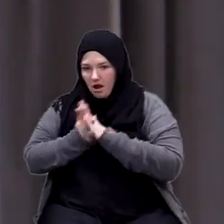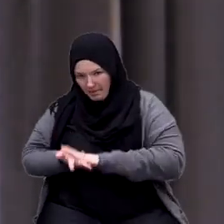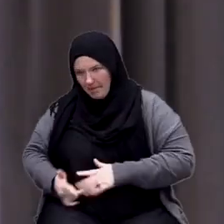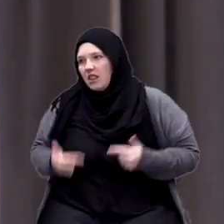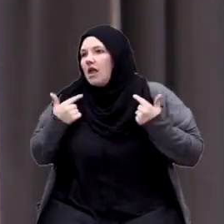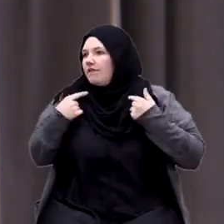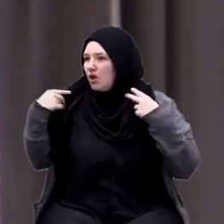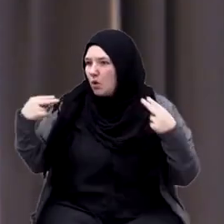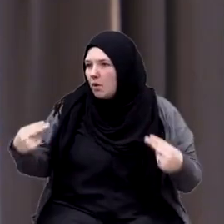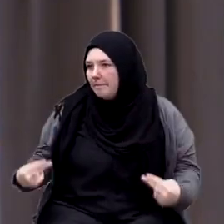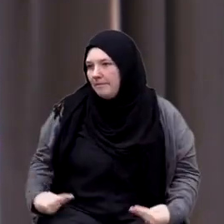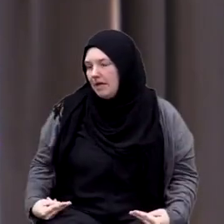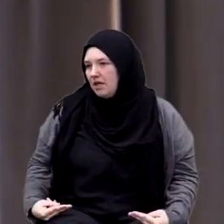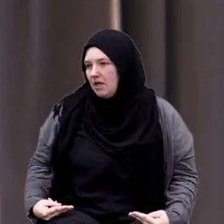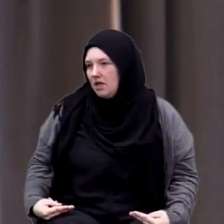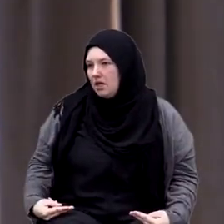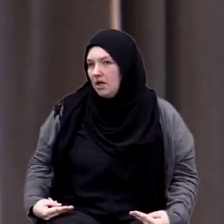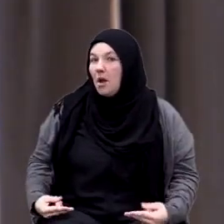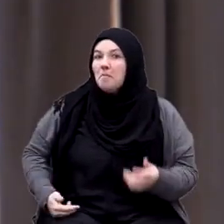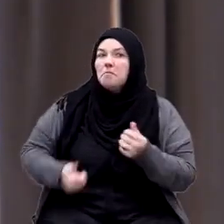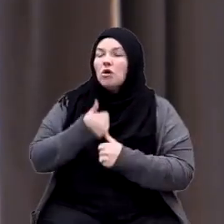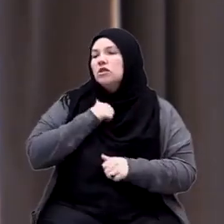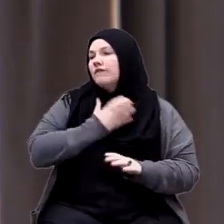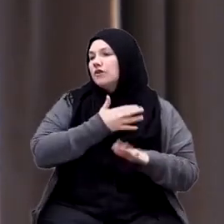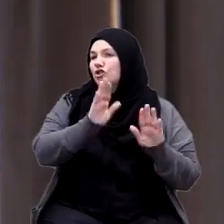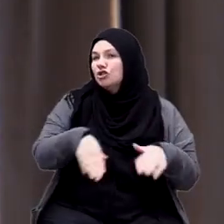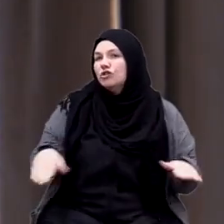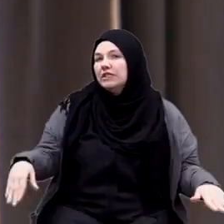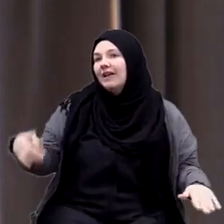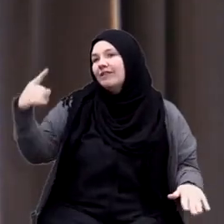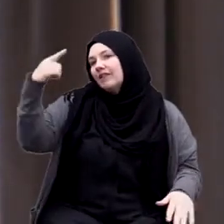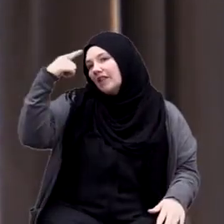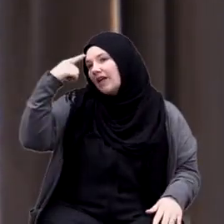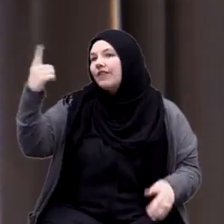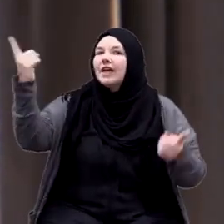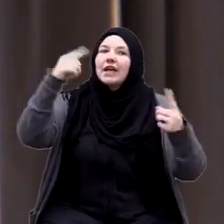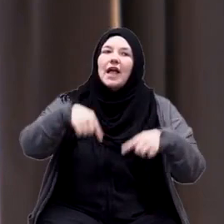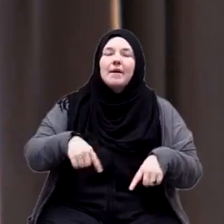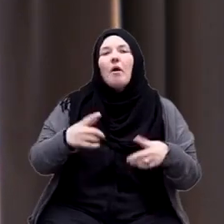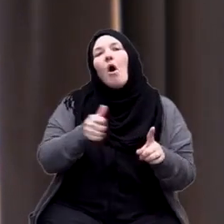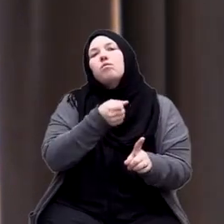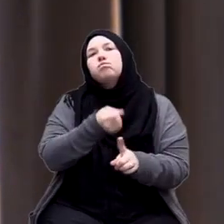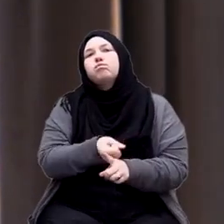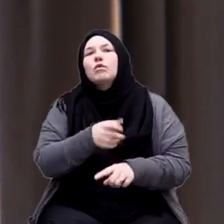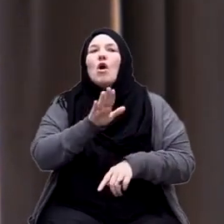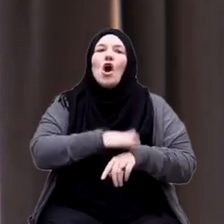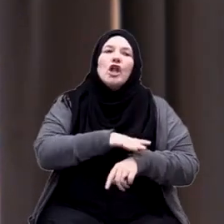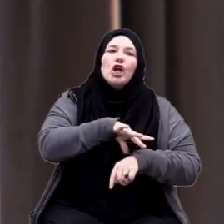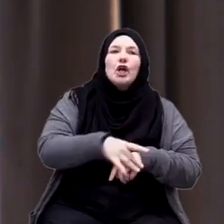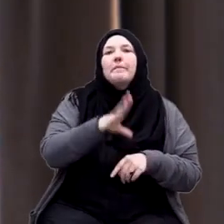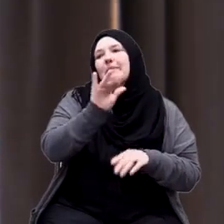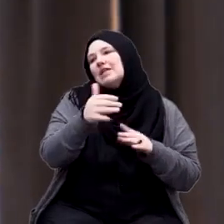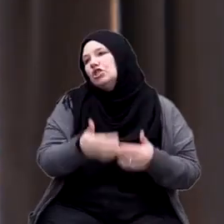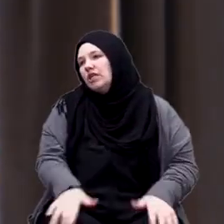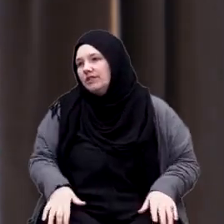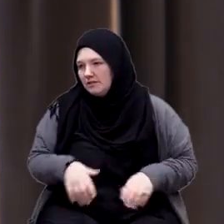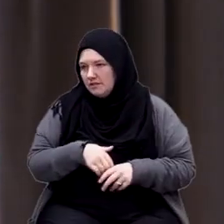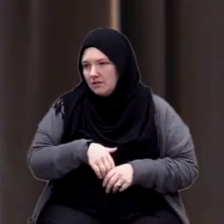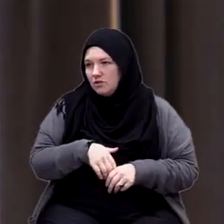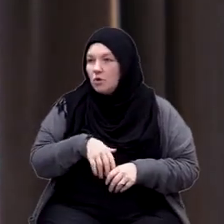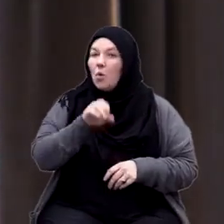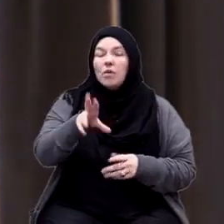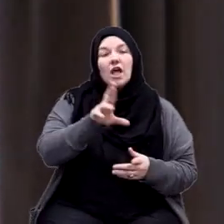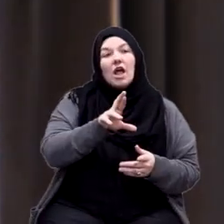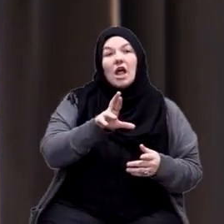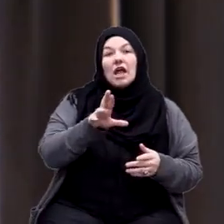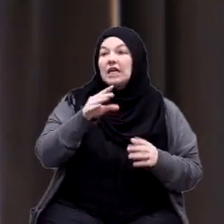living human being. Most of our children think that they came here by chance, or they evolved from